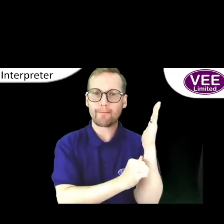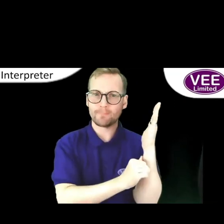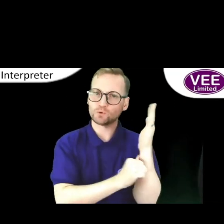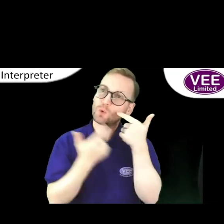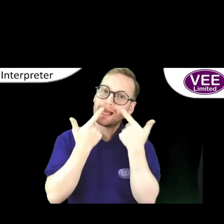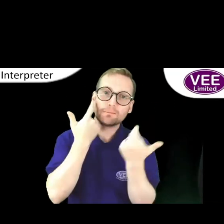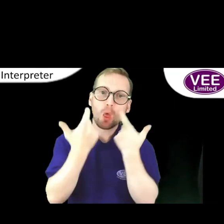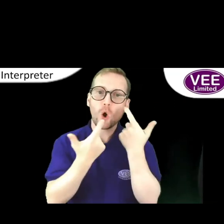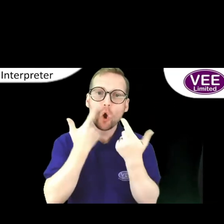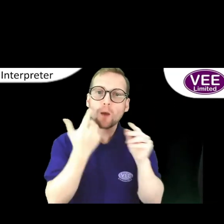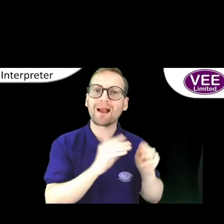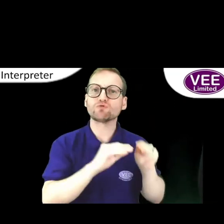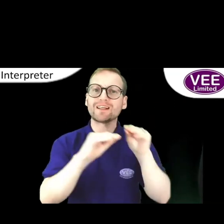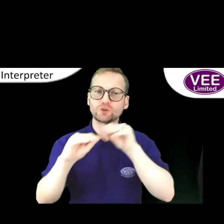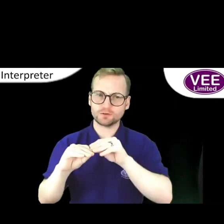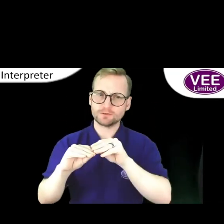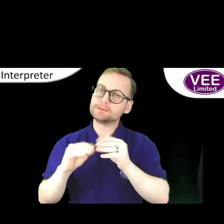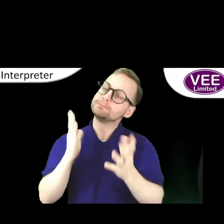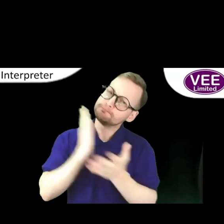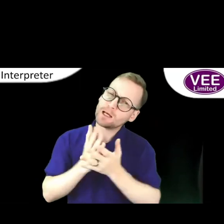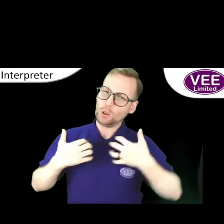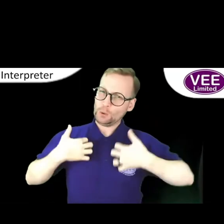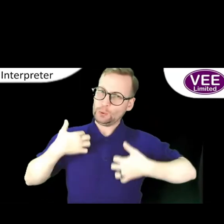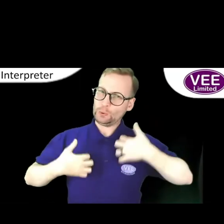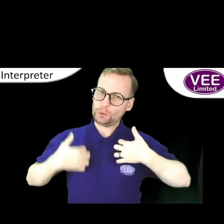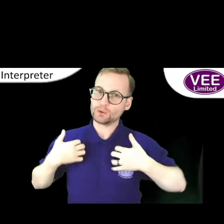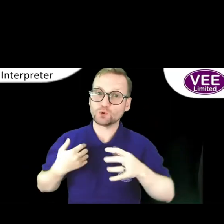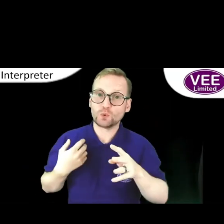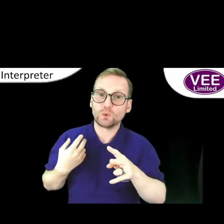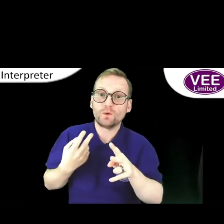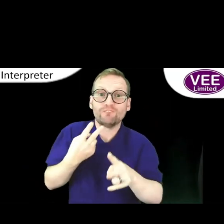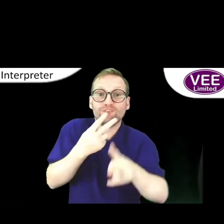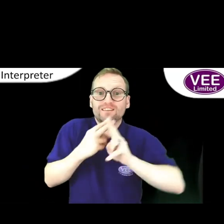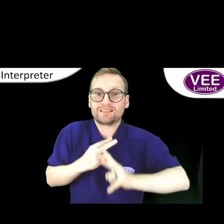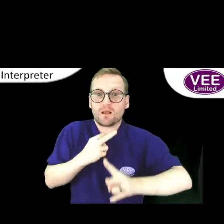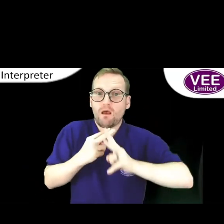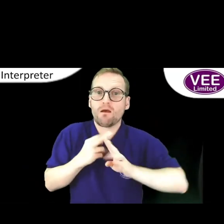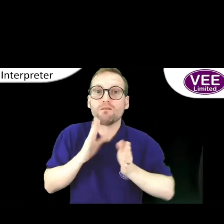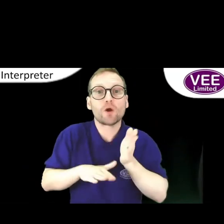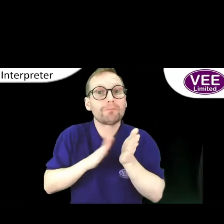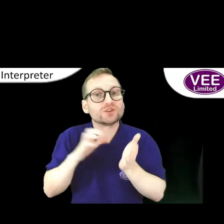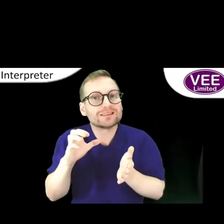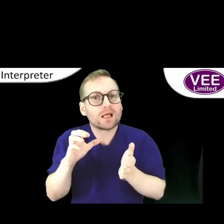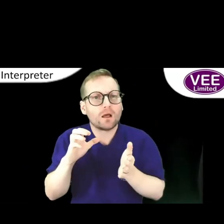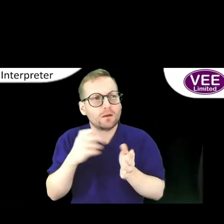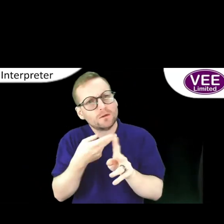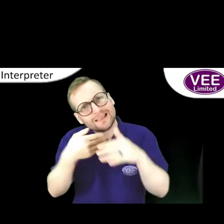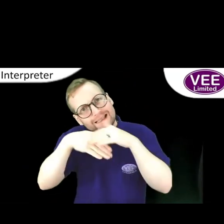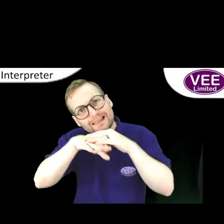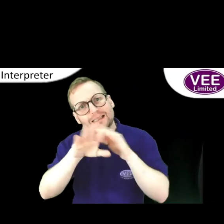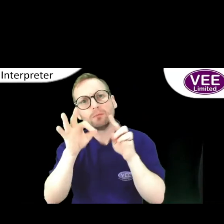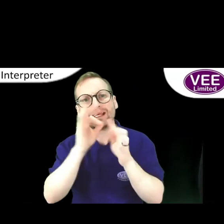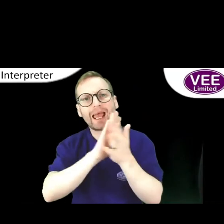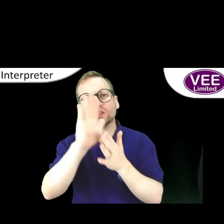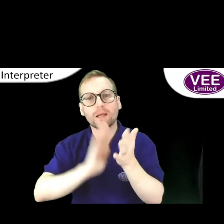Migration. I very much look forward to visitors from Manchester and beyond experiencing these very special